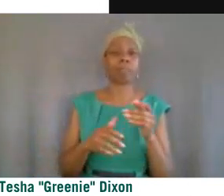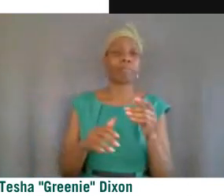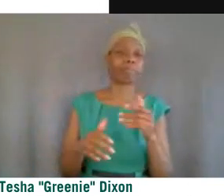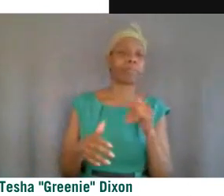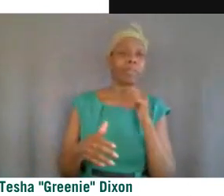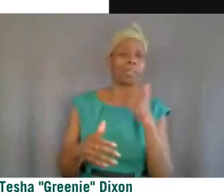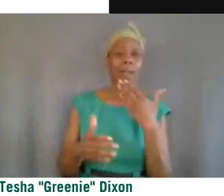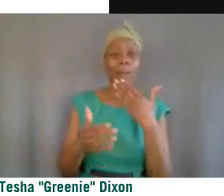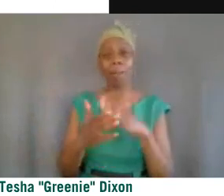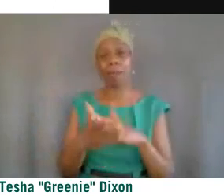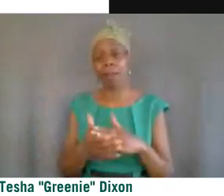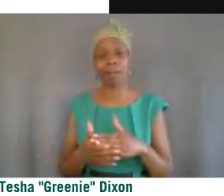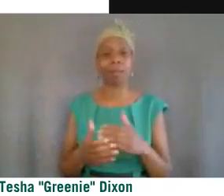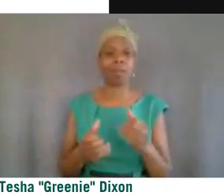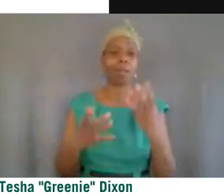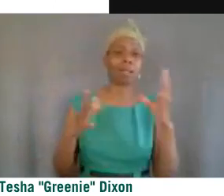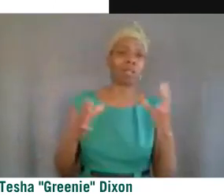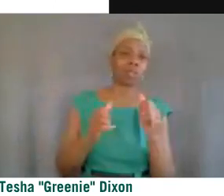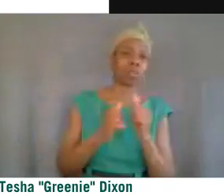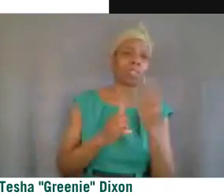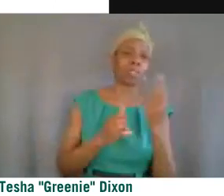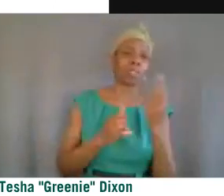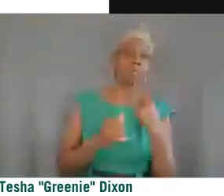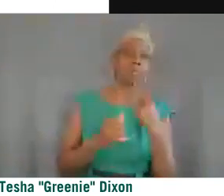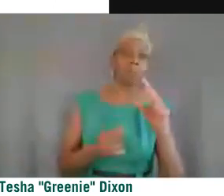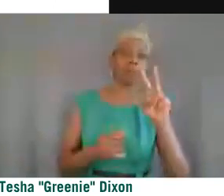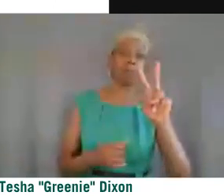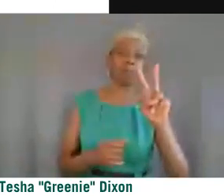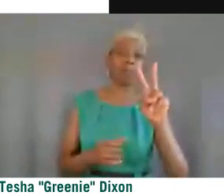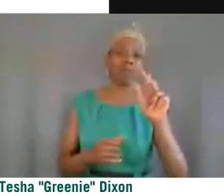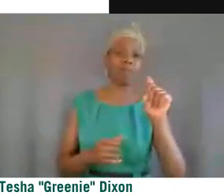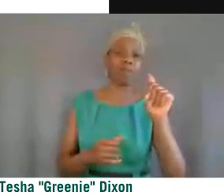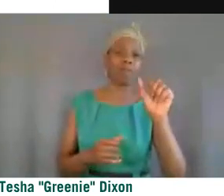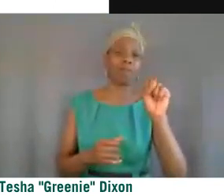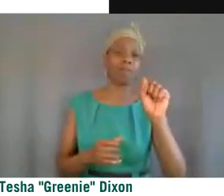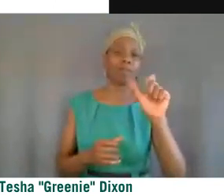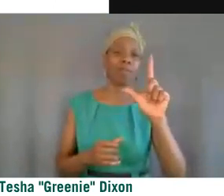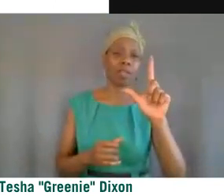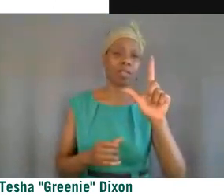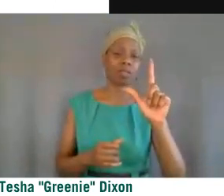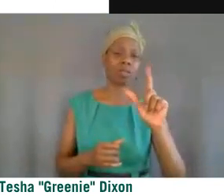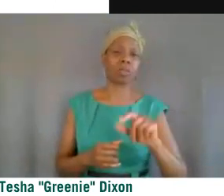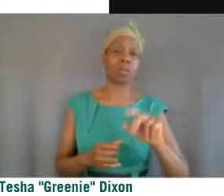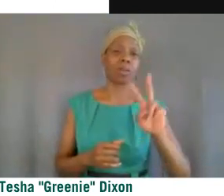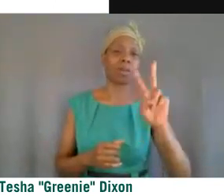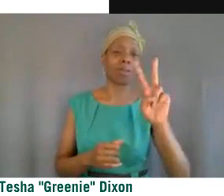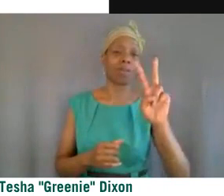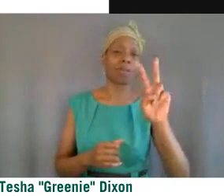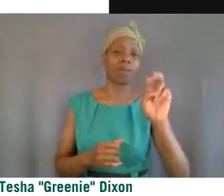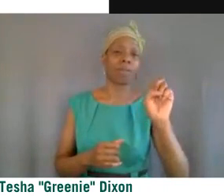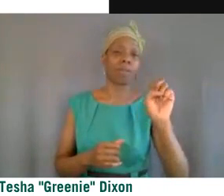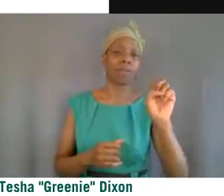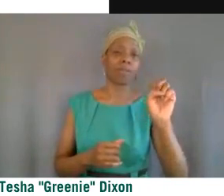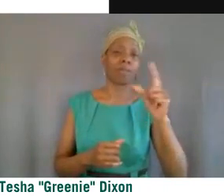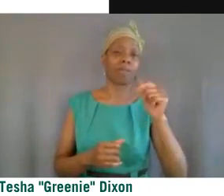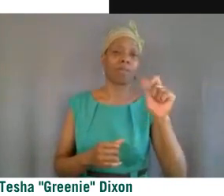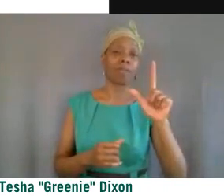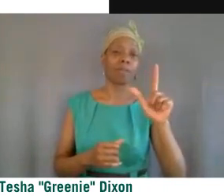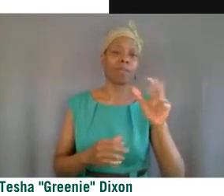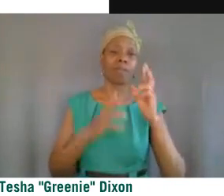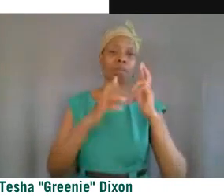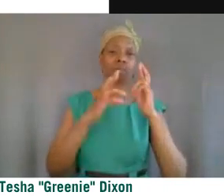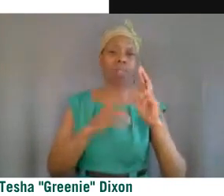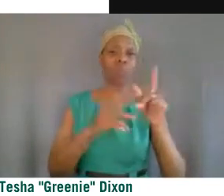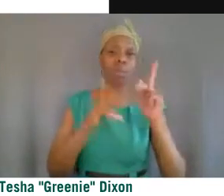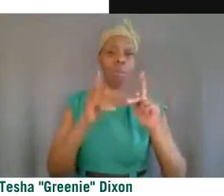It has a lot to do with something called a vasovagal reaction, where a person gets sweaty and dizzy